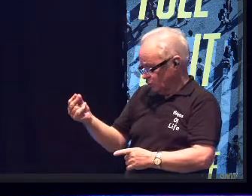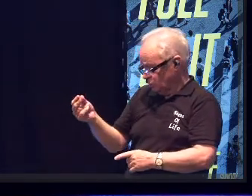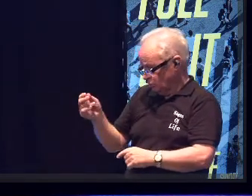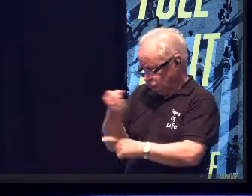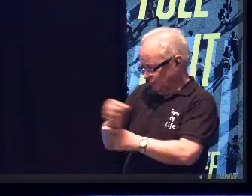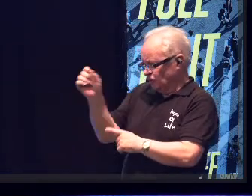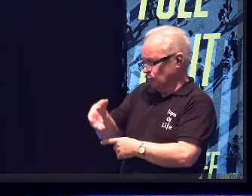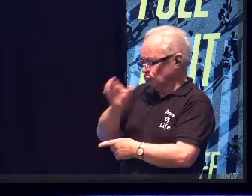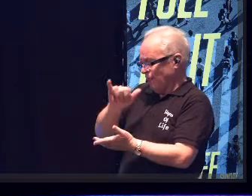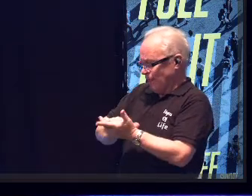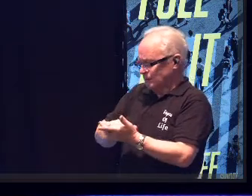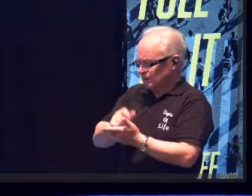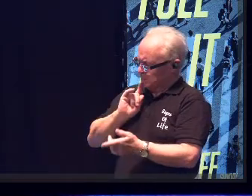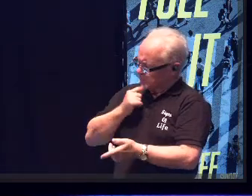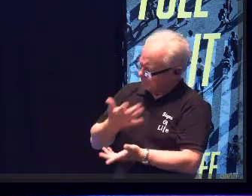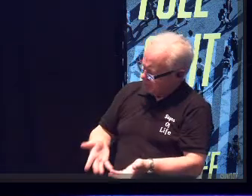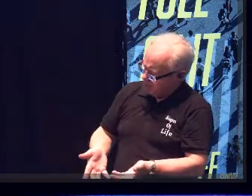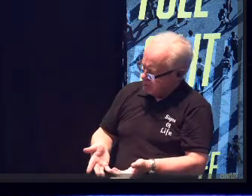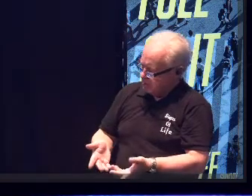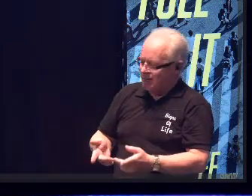And he says to those of us this morning